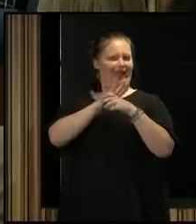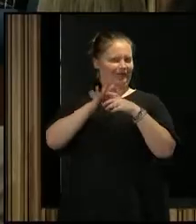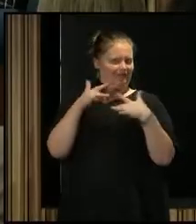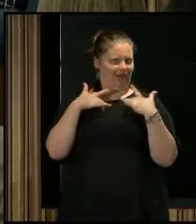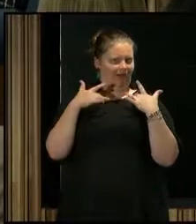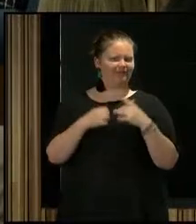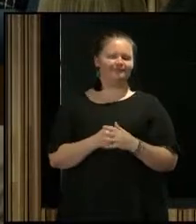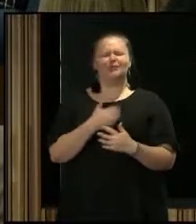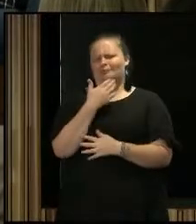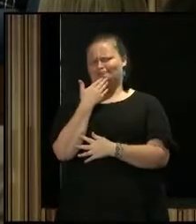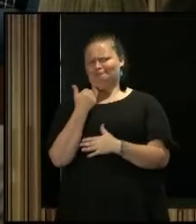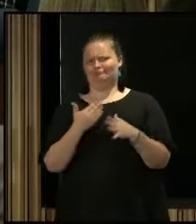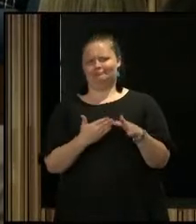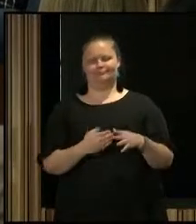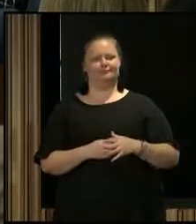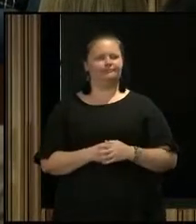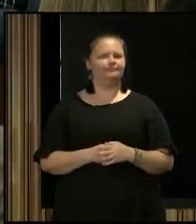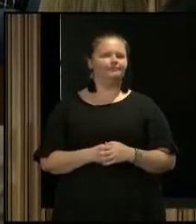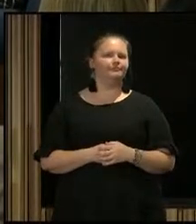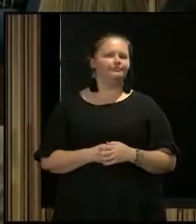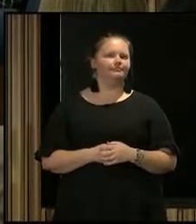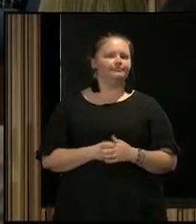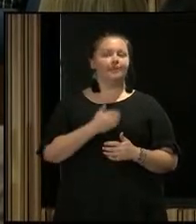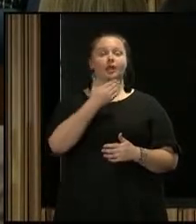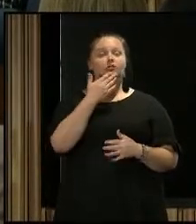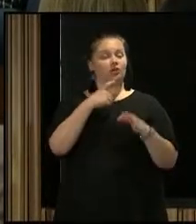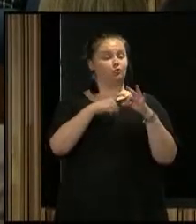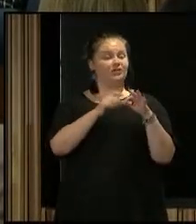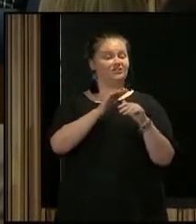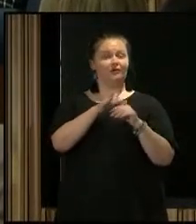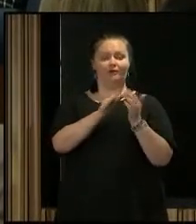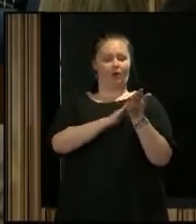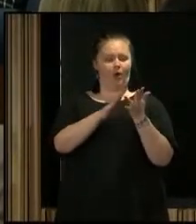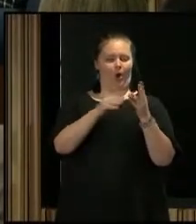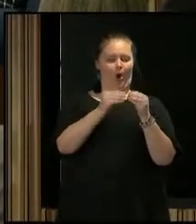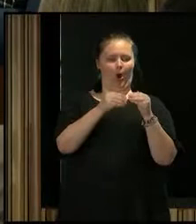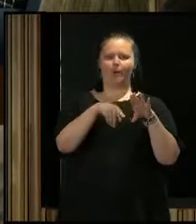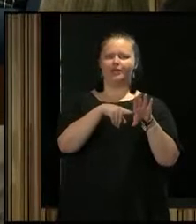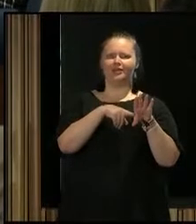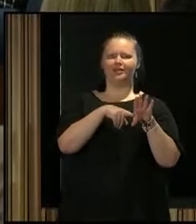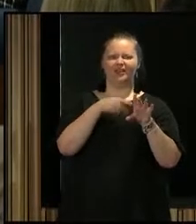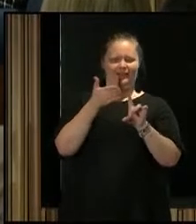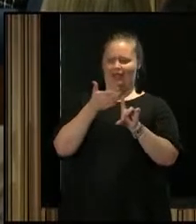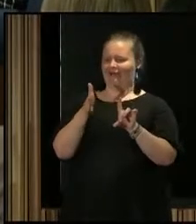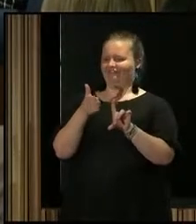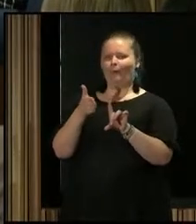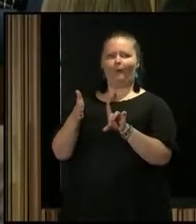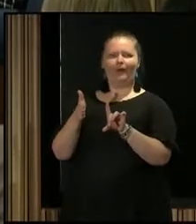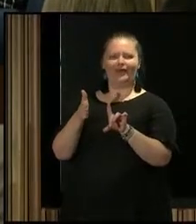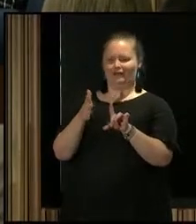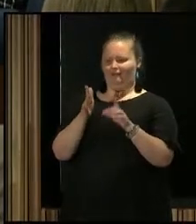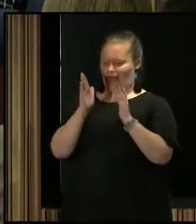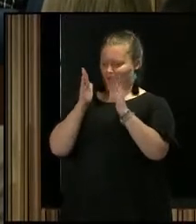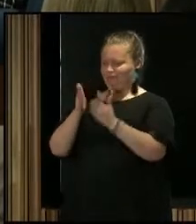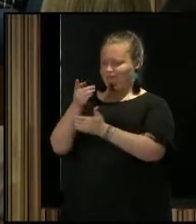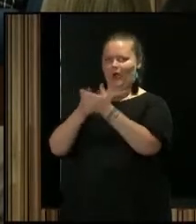answer. There's a nice question too about hobbies. We seem to avoid hobbies that are pure fun in favour of